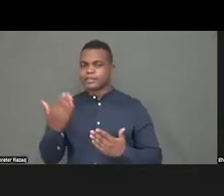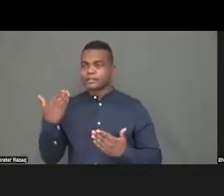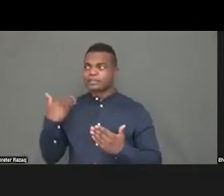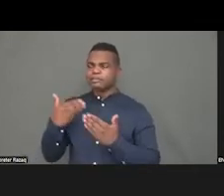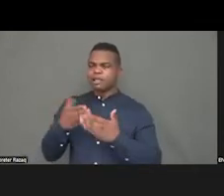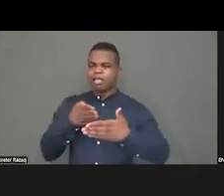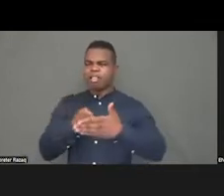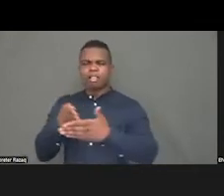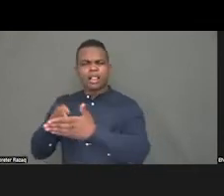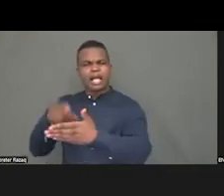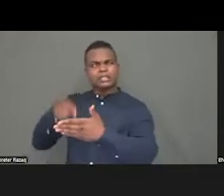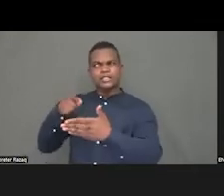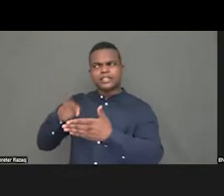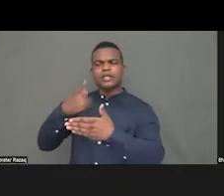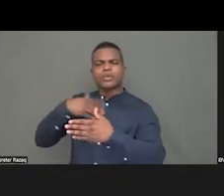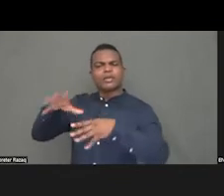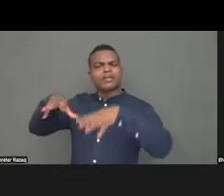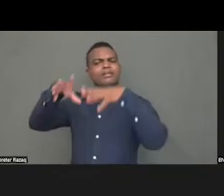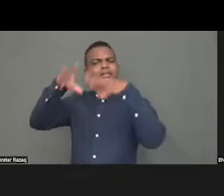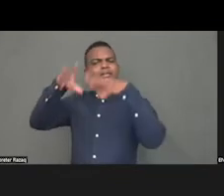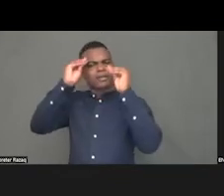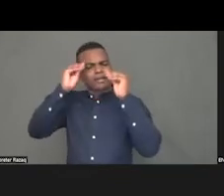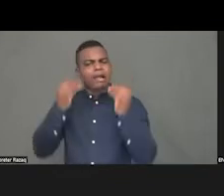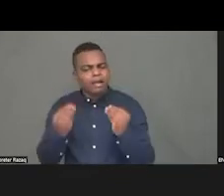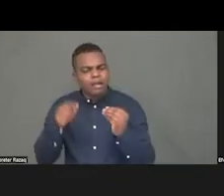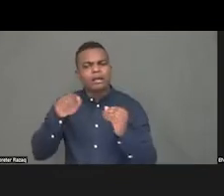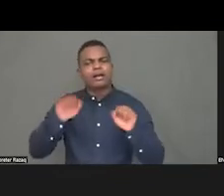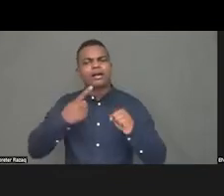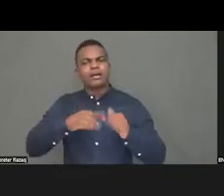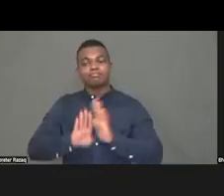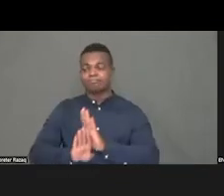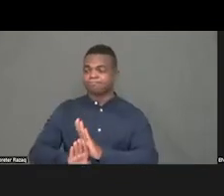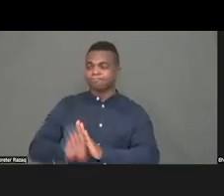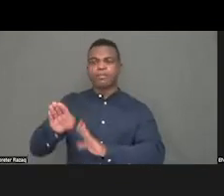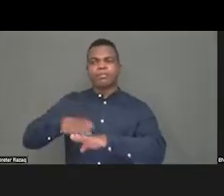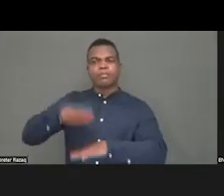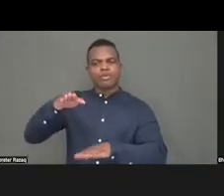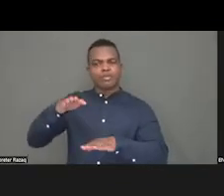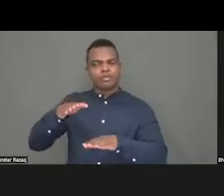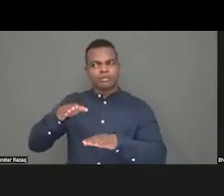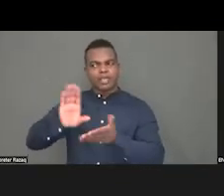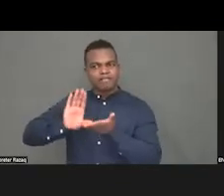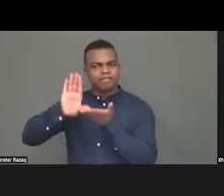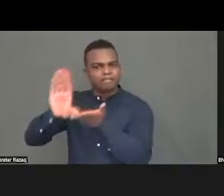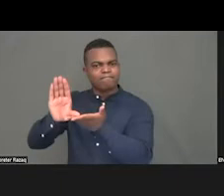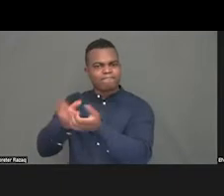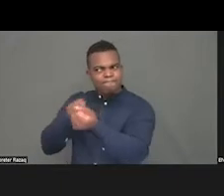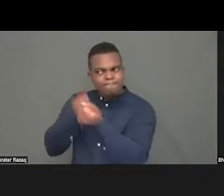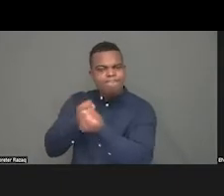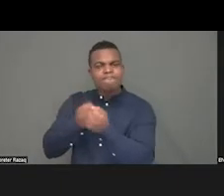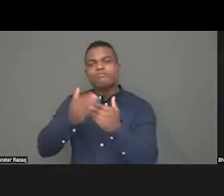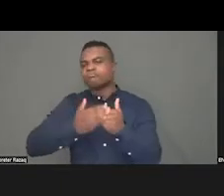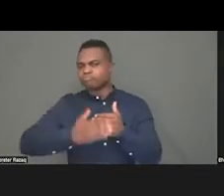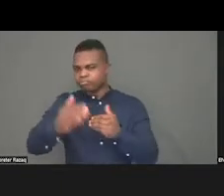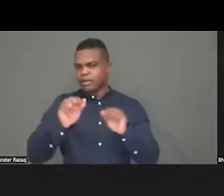enable massive scale distribution of evidence-based small scale innovations by improving the matchmaking between